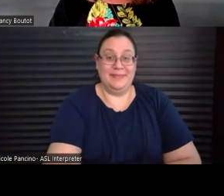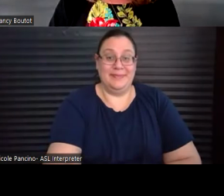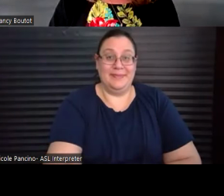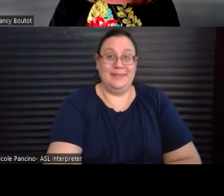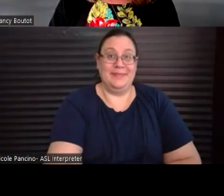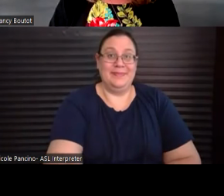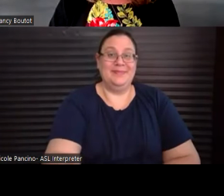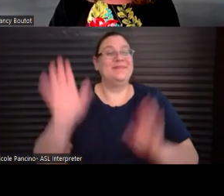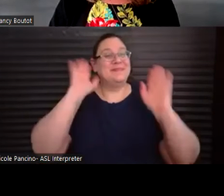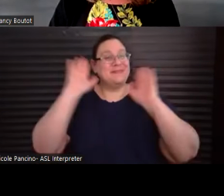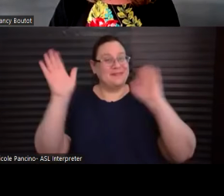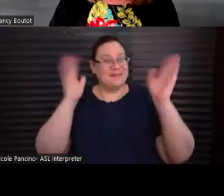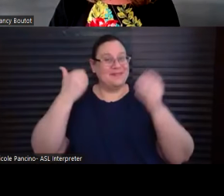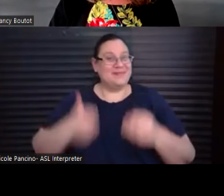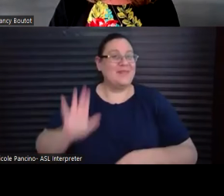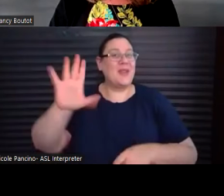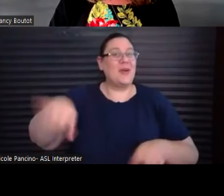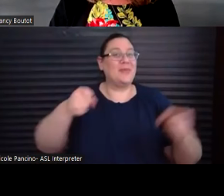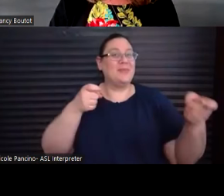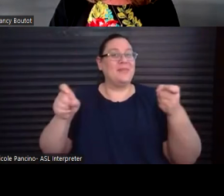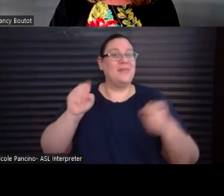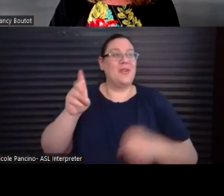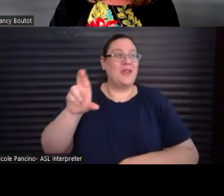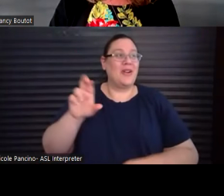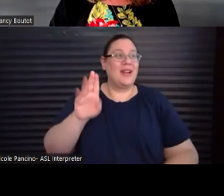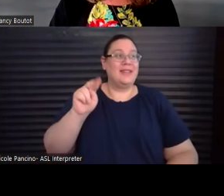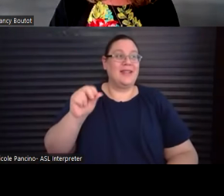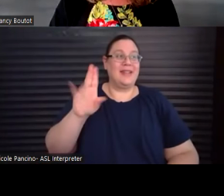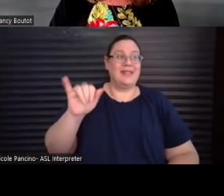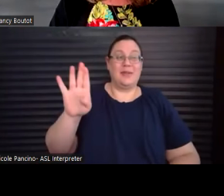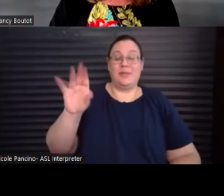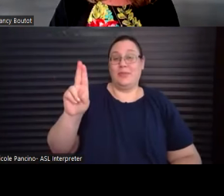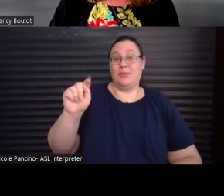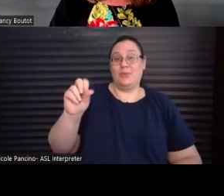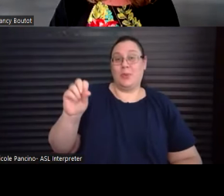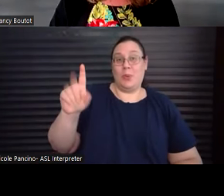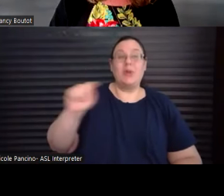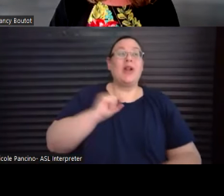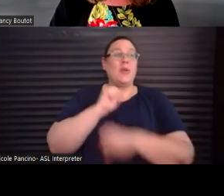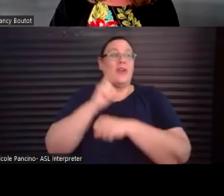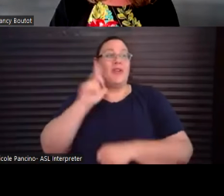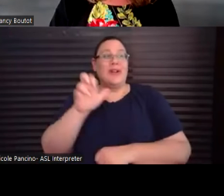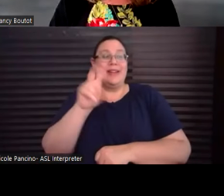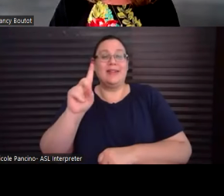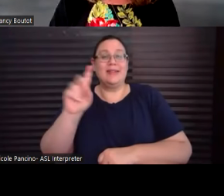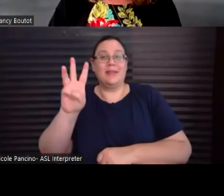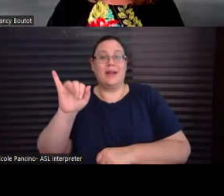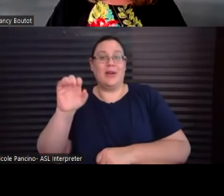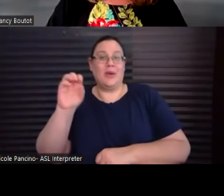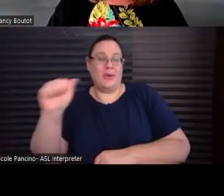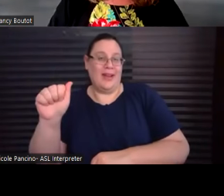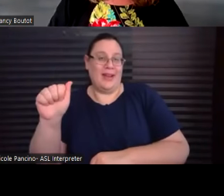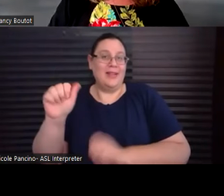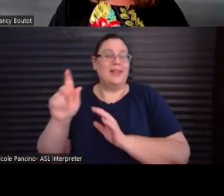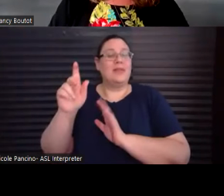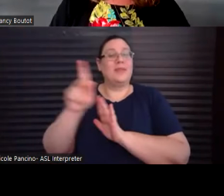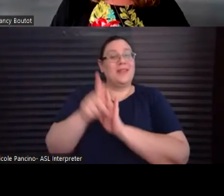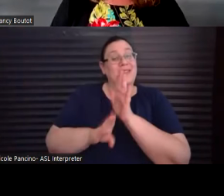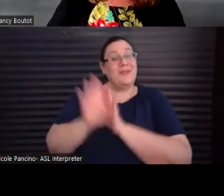Hi, I am your moderator, Nancy Buteau. I work for the LEAD WIOA Policy Development Center and